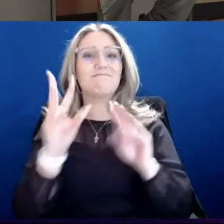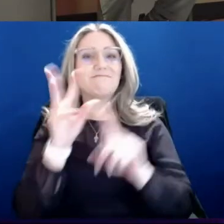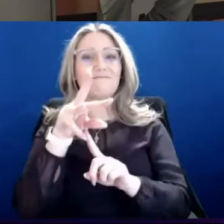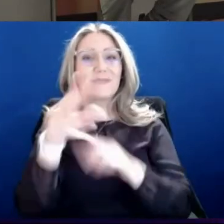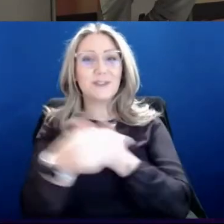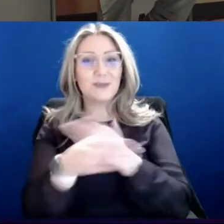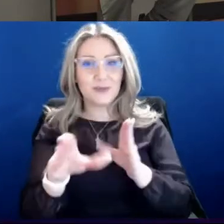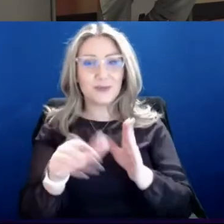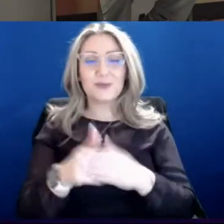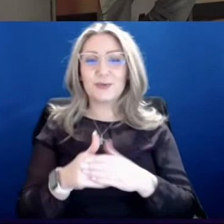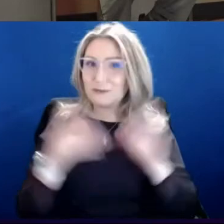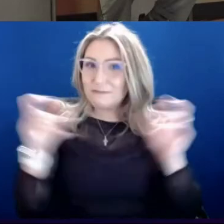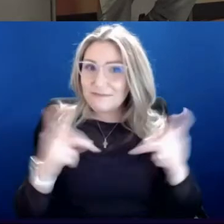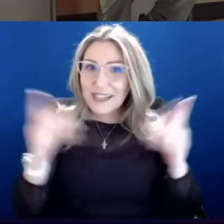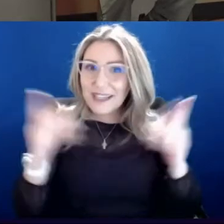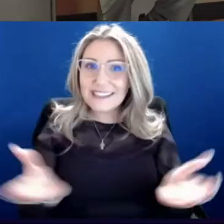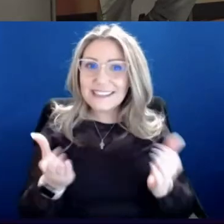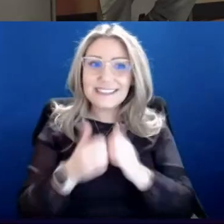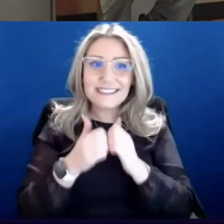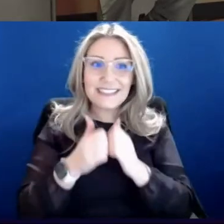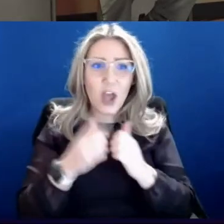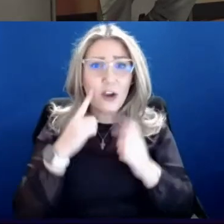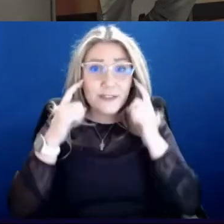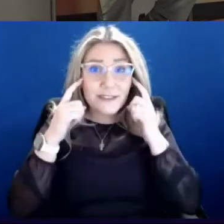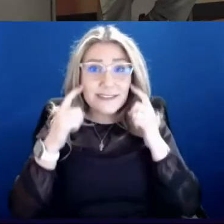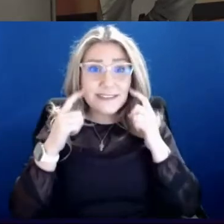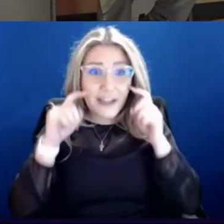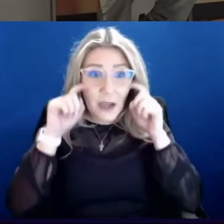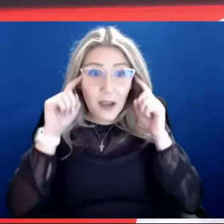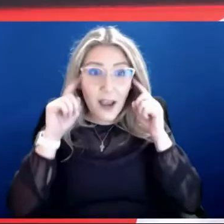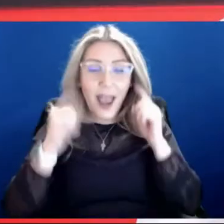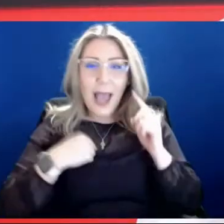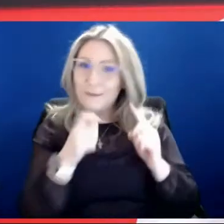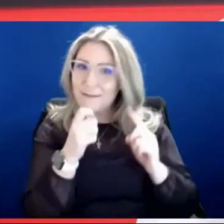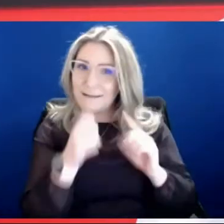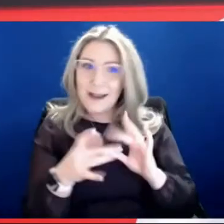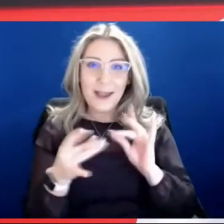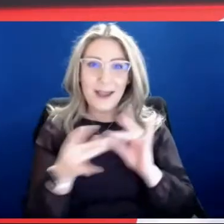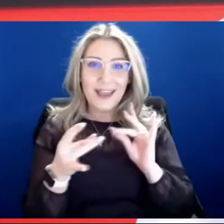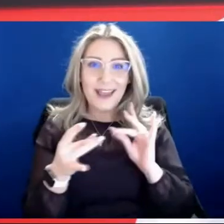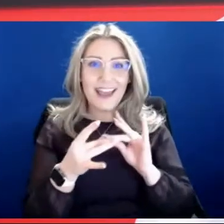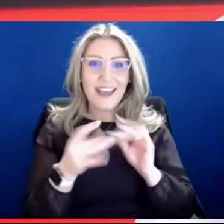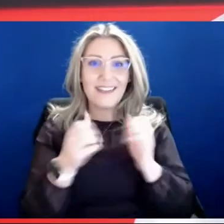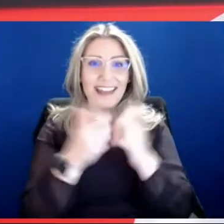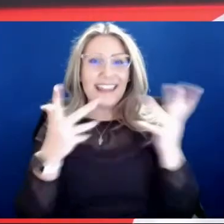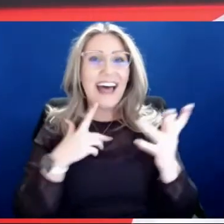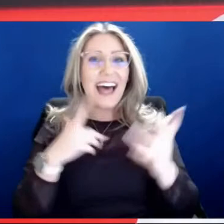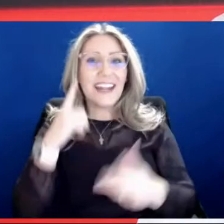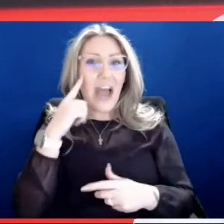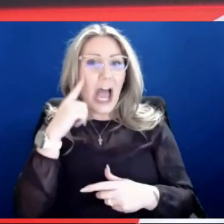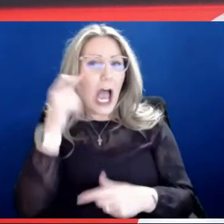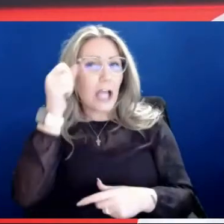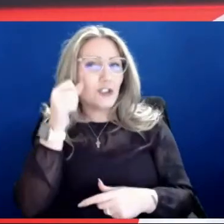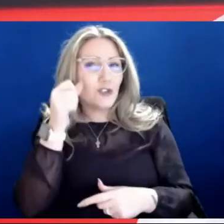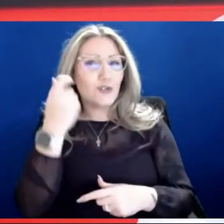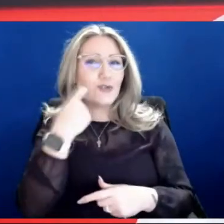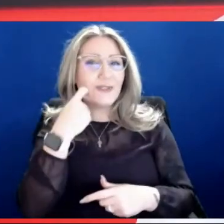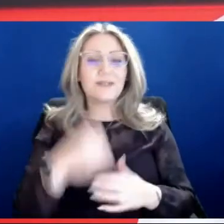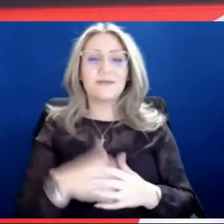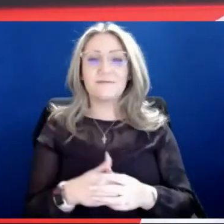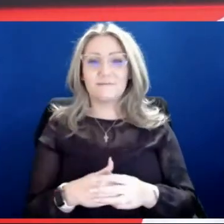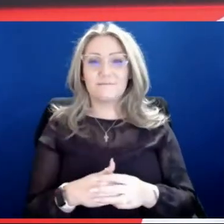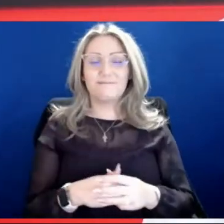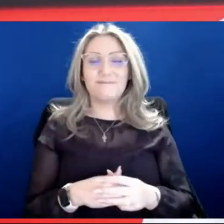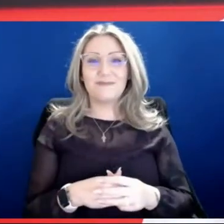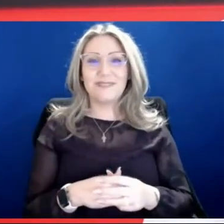virtually. Dr. Porter, is there tears in your eyes? I'm not commenting. I've had a lot of eye surgeries. They leak sometimes. But it's fun. It's amazing to